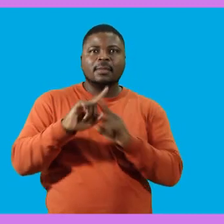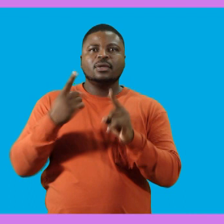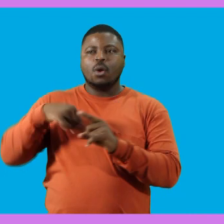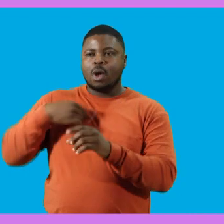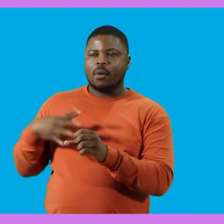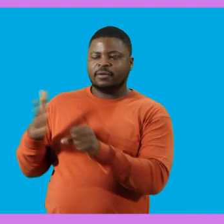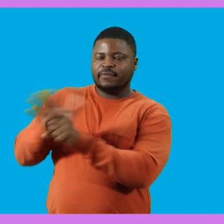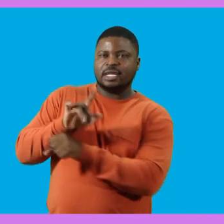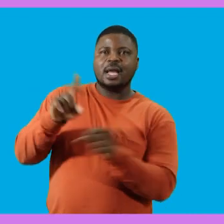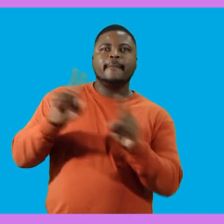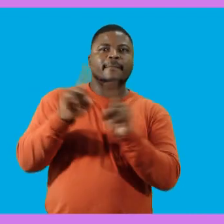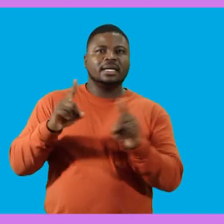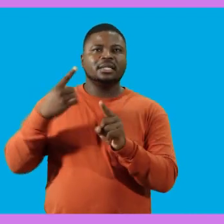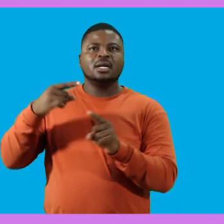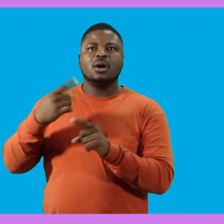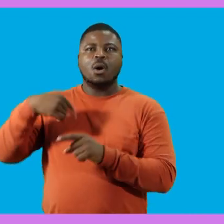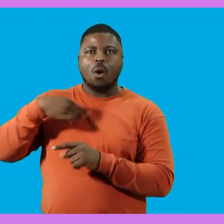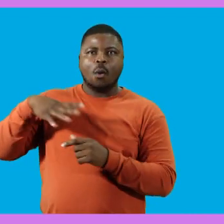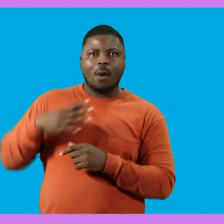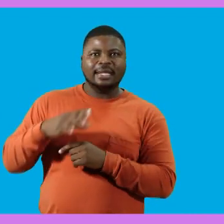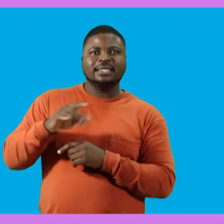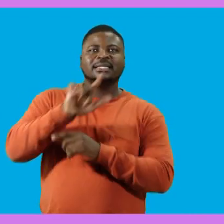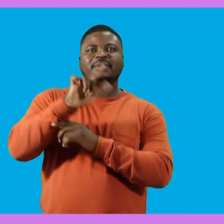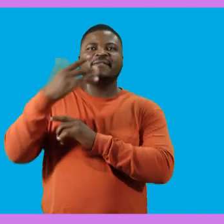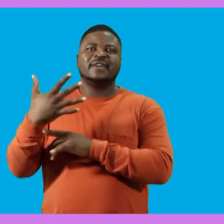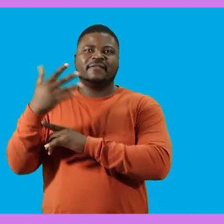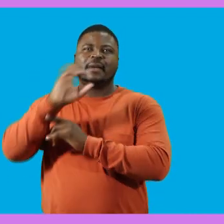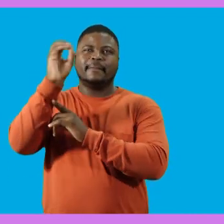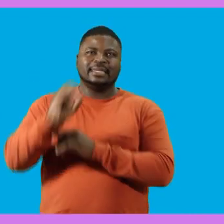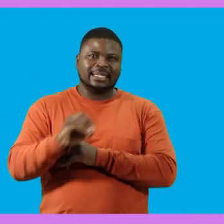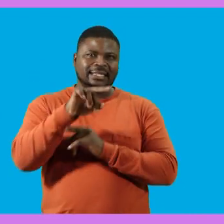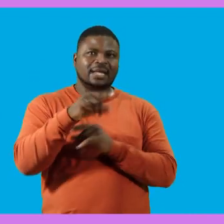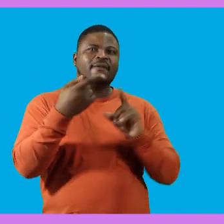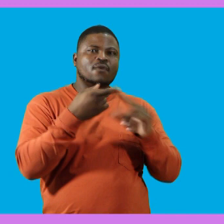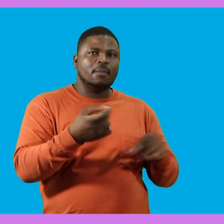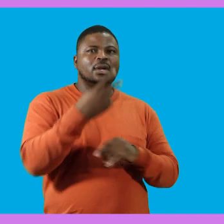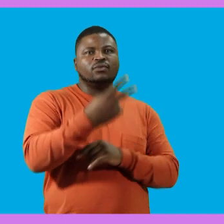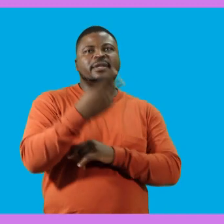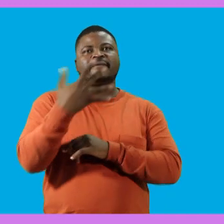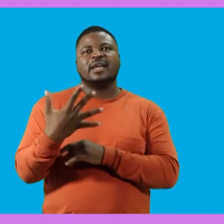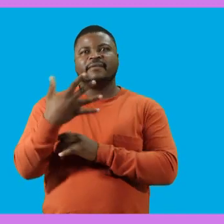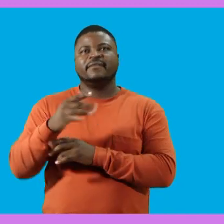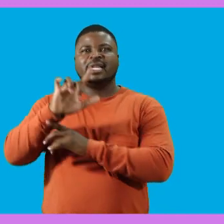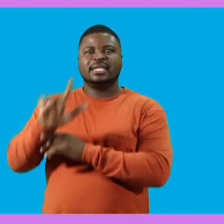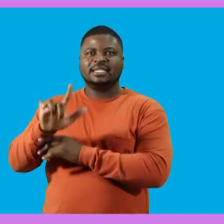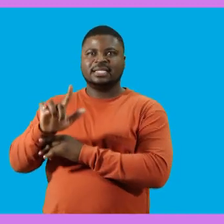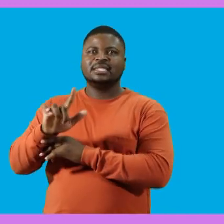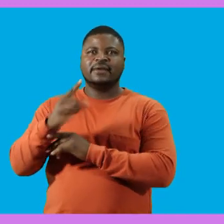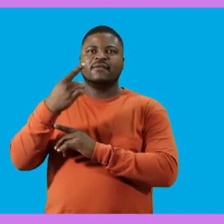75%. So it's going to be 75% of the volume. The volume was